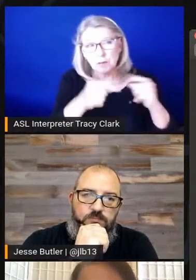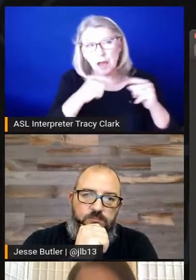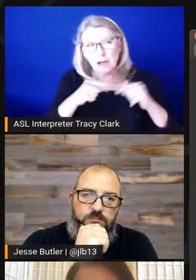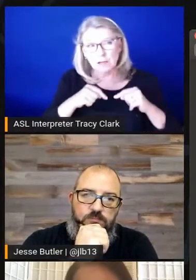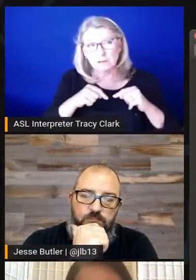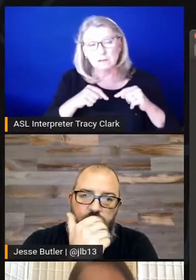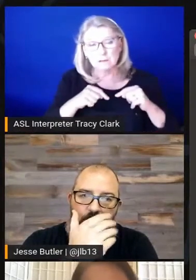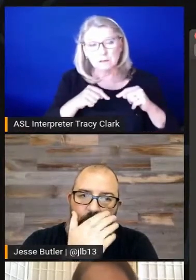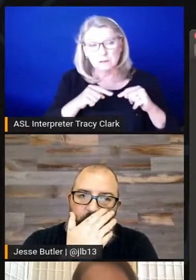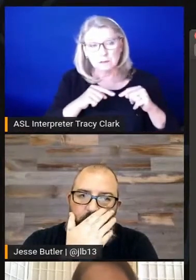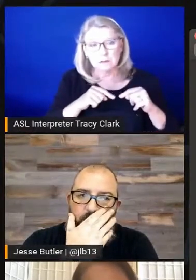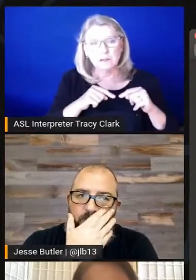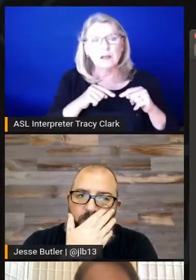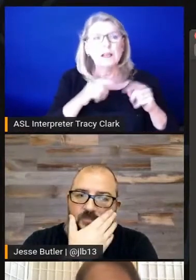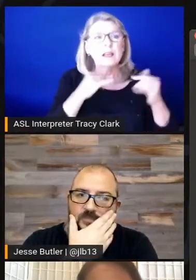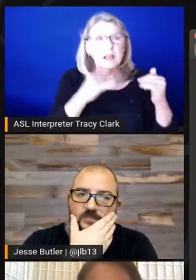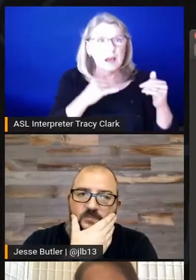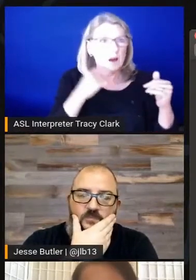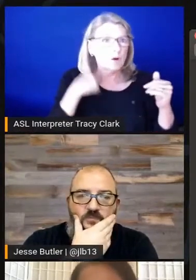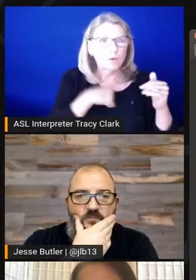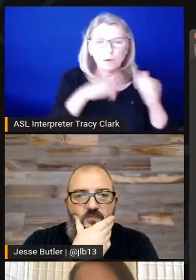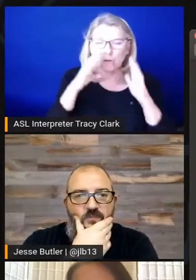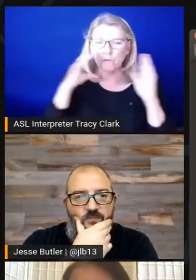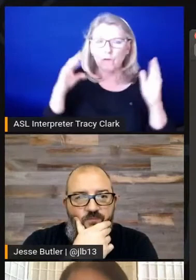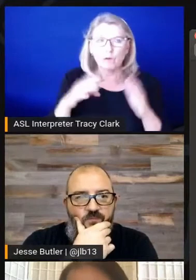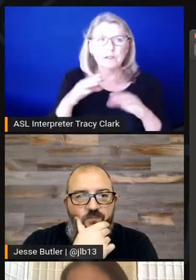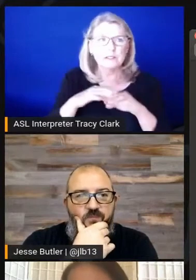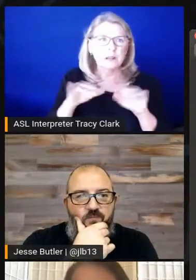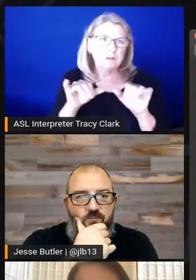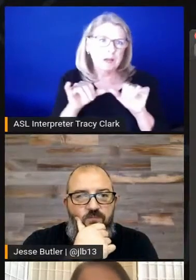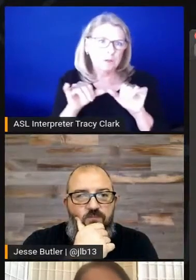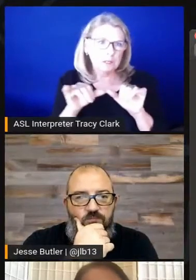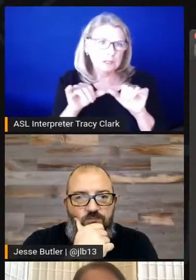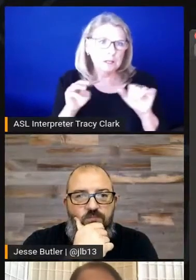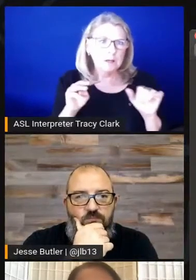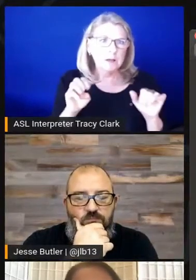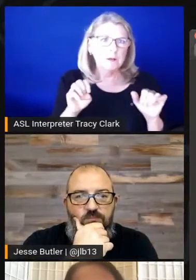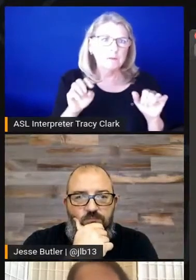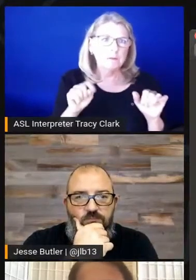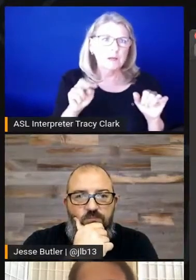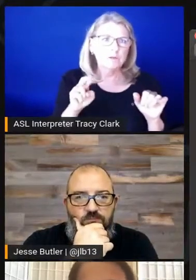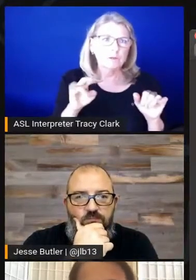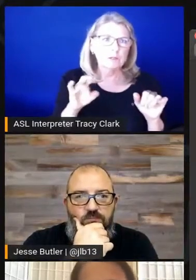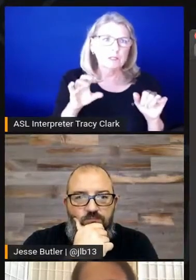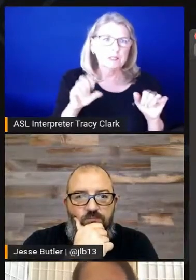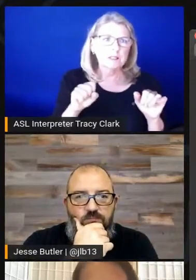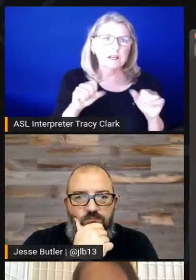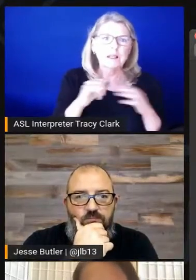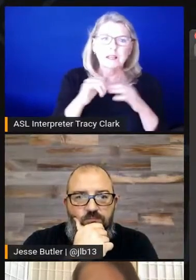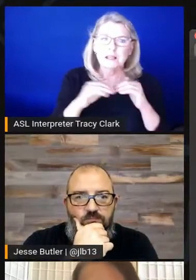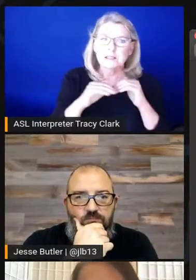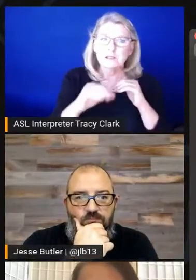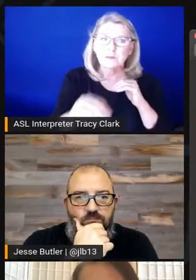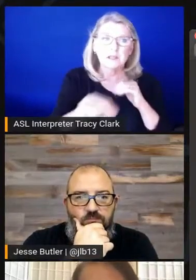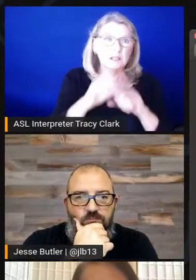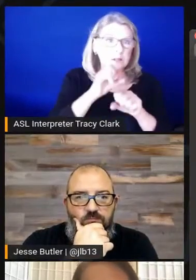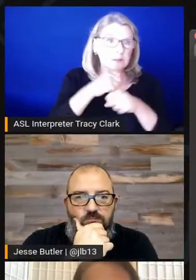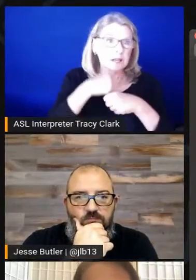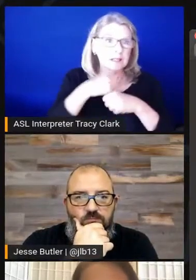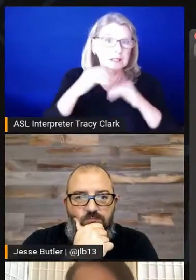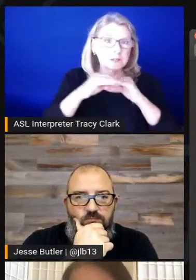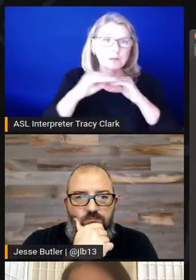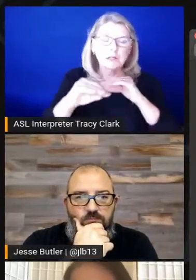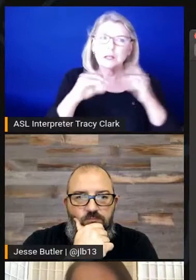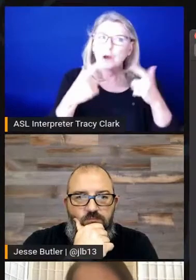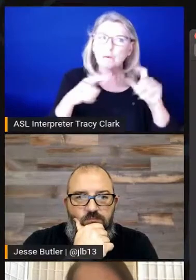are focused on metrics, right? So metric stability is the next big milestone. And here you can see there are several milestones I've outlined,